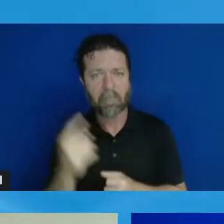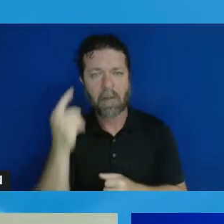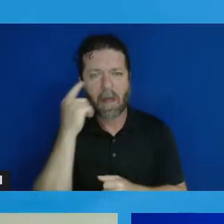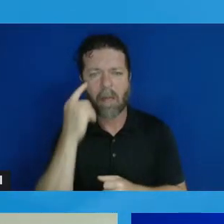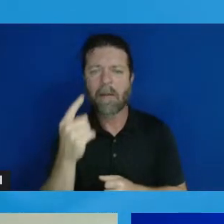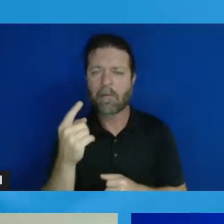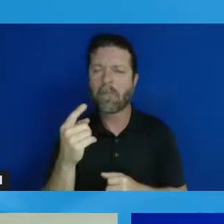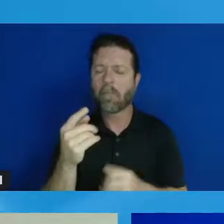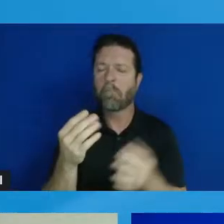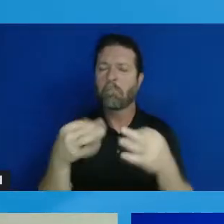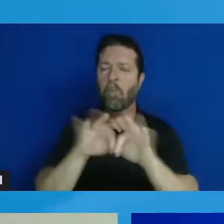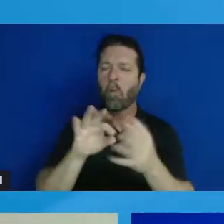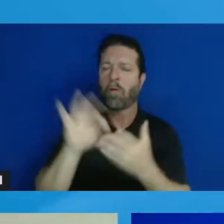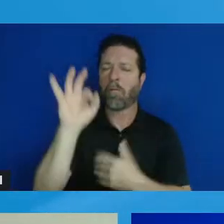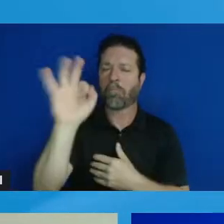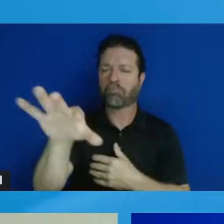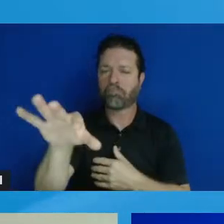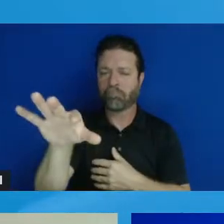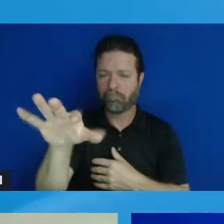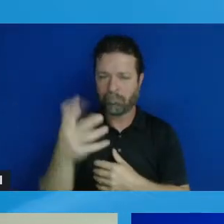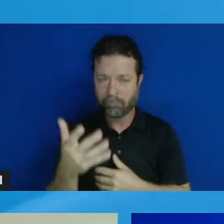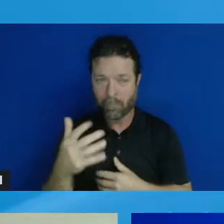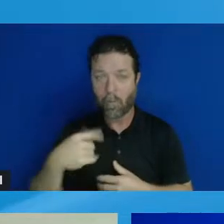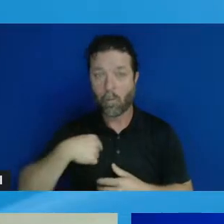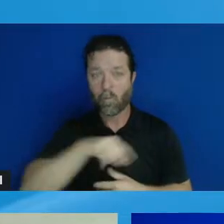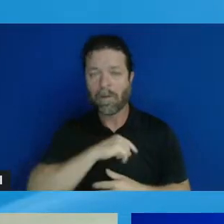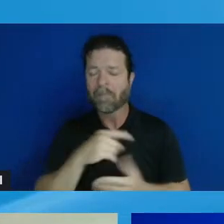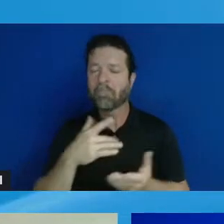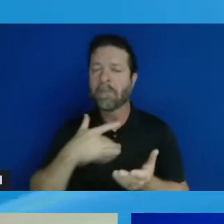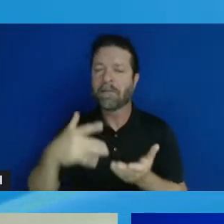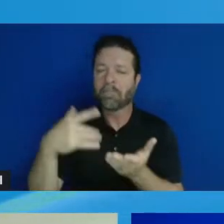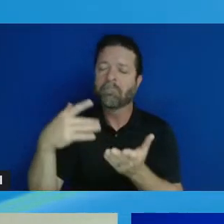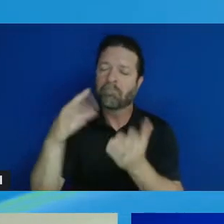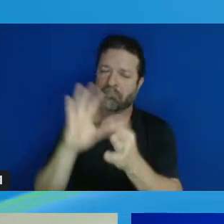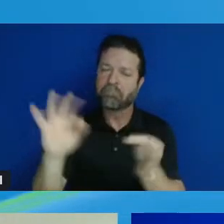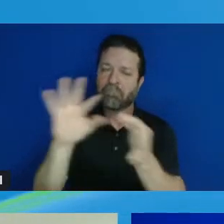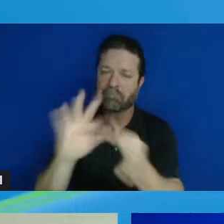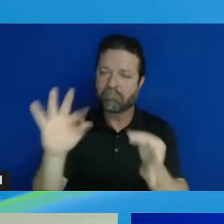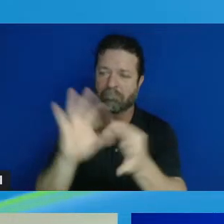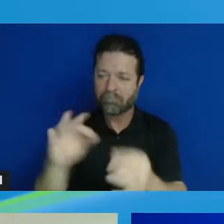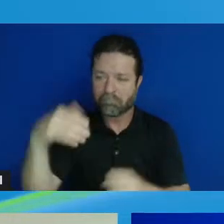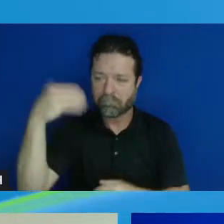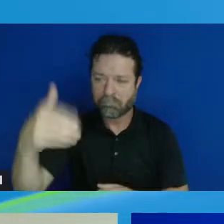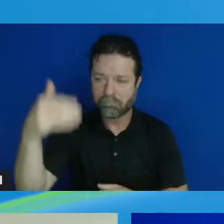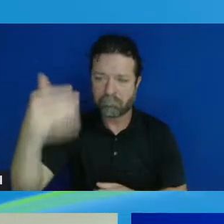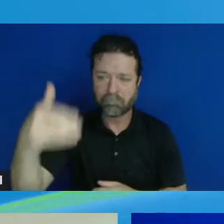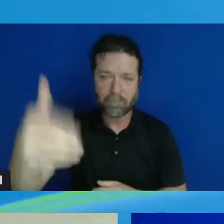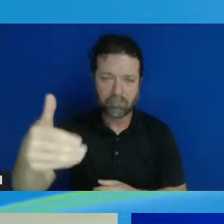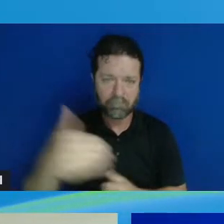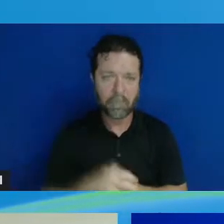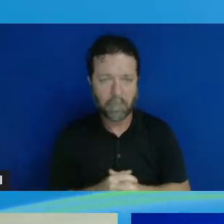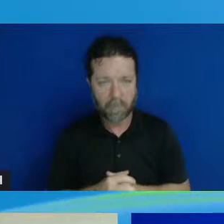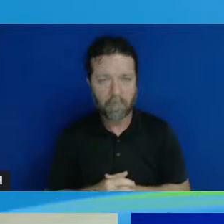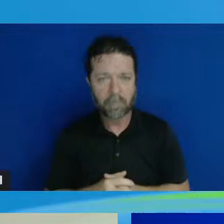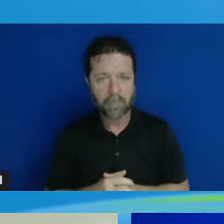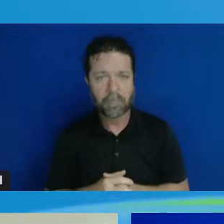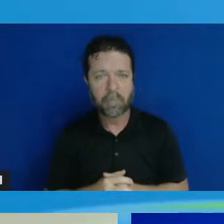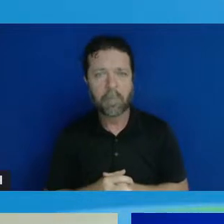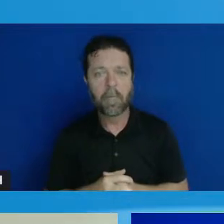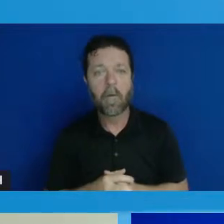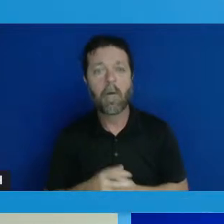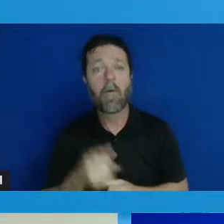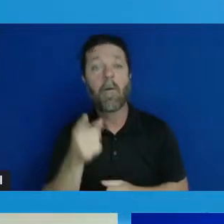the recruiting process, and for candidates to also just not only take it seriously, but be kind of honest with